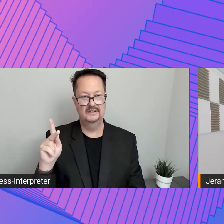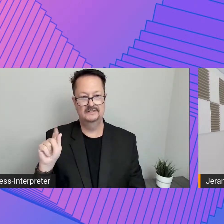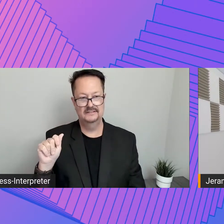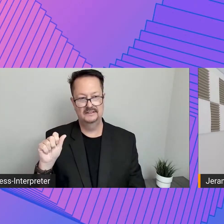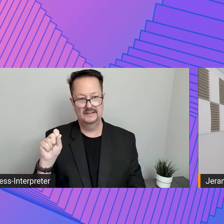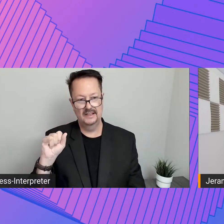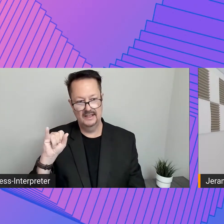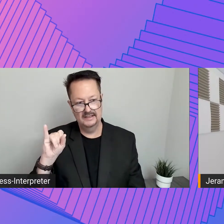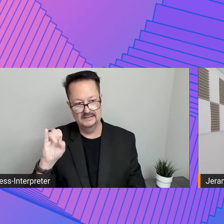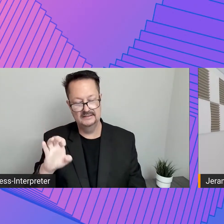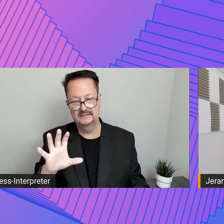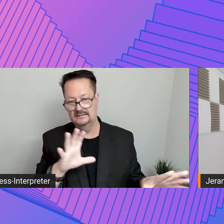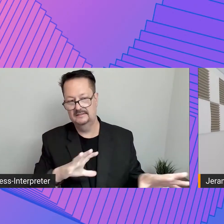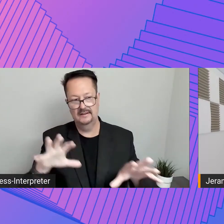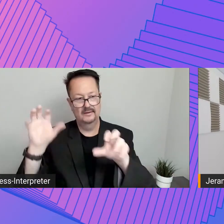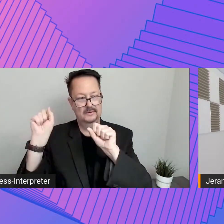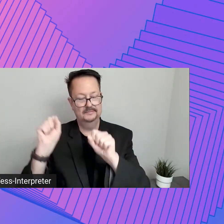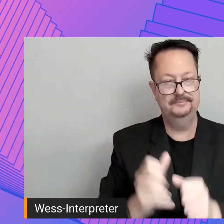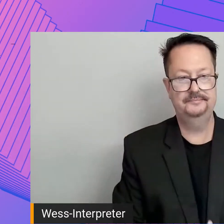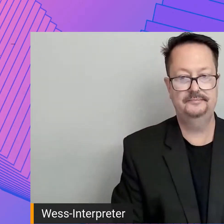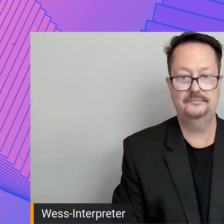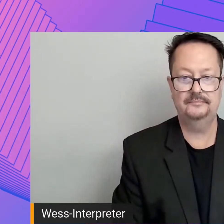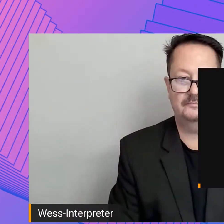it away.